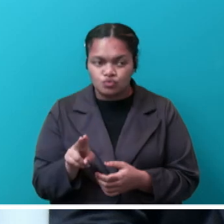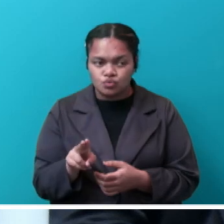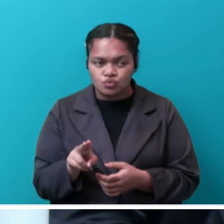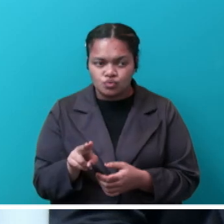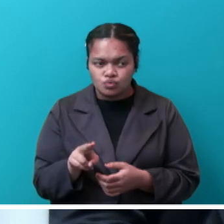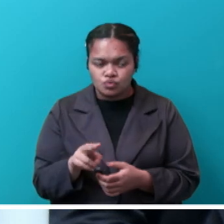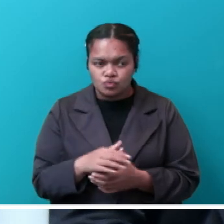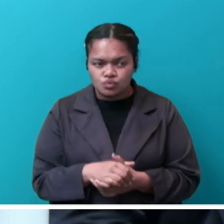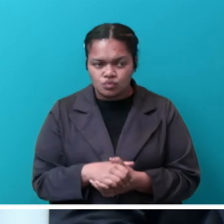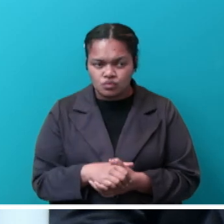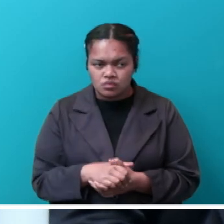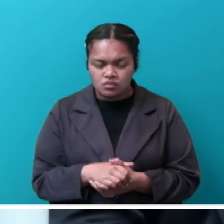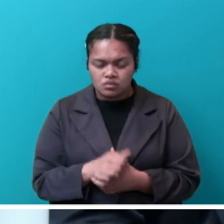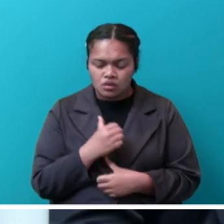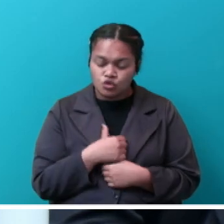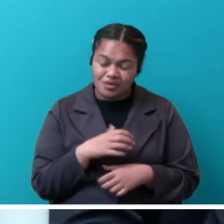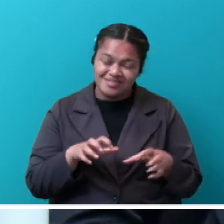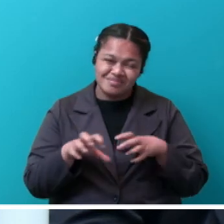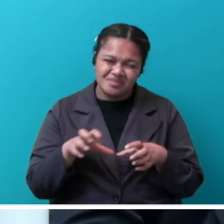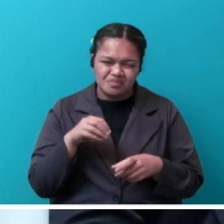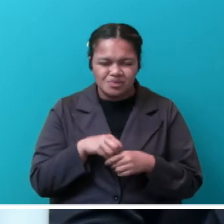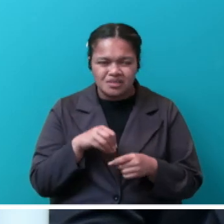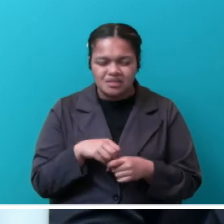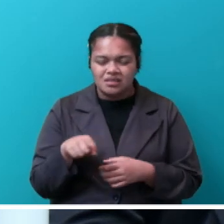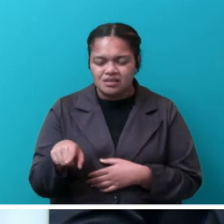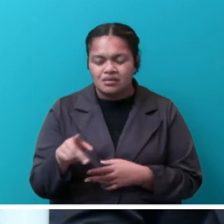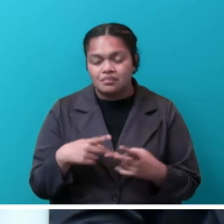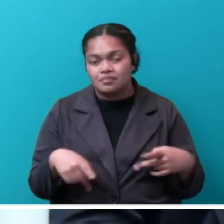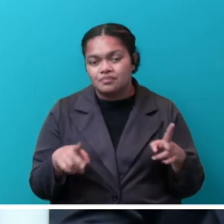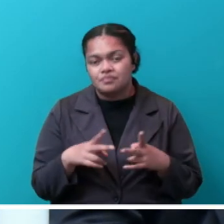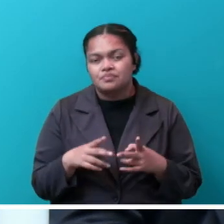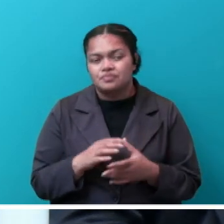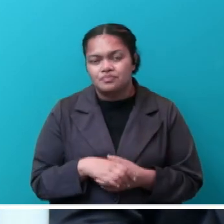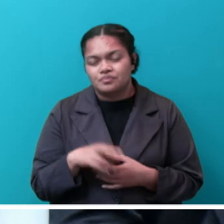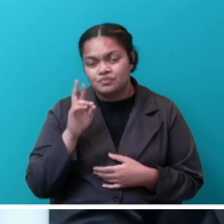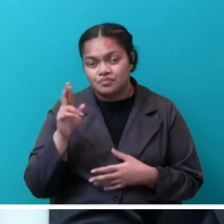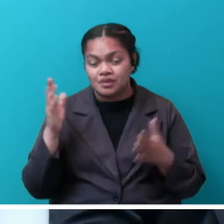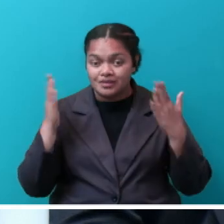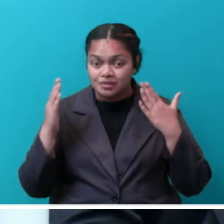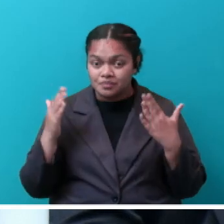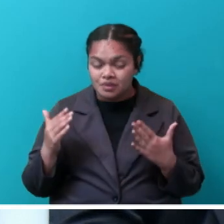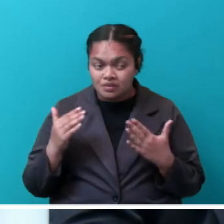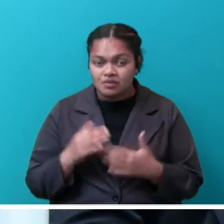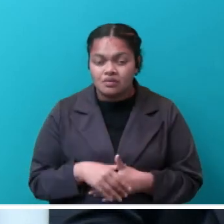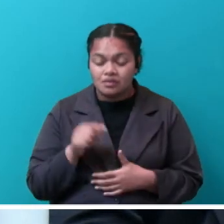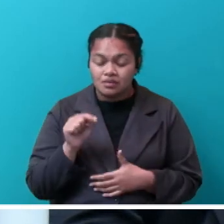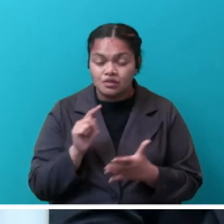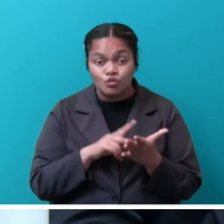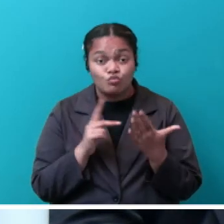lot of economic activities within the area. And Mr. Speaker, sir, these